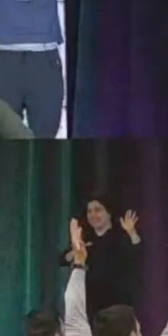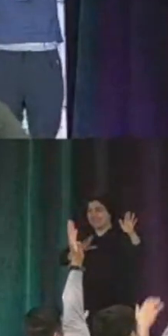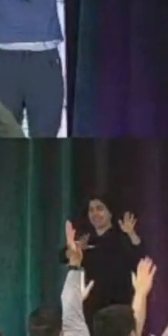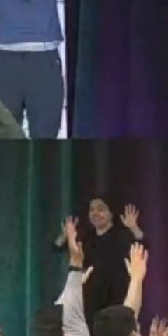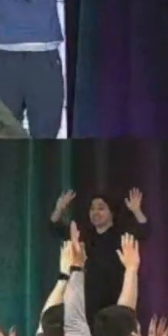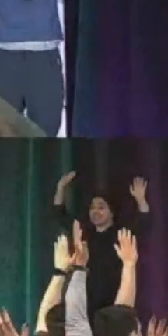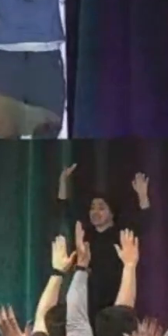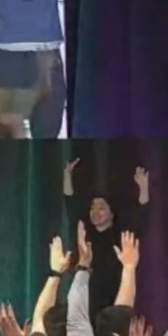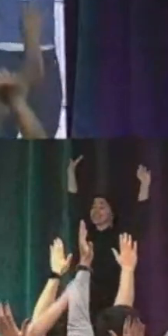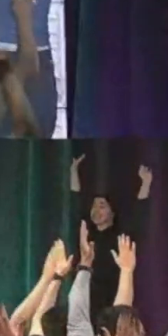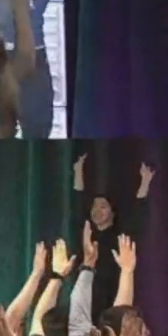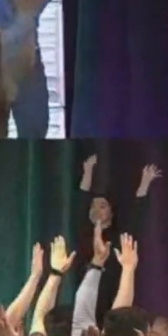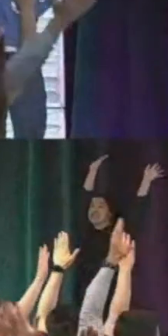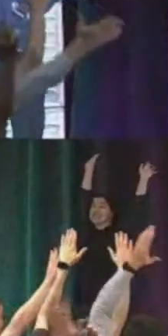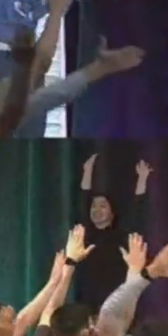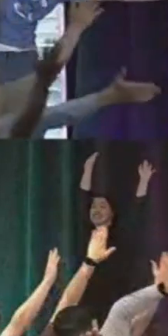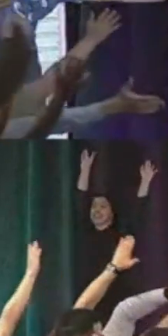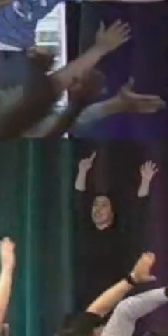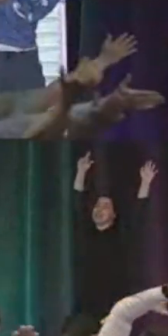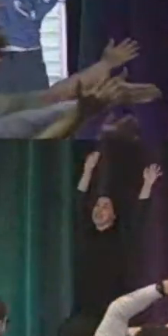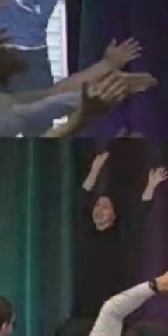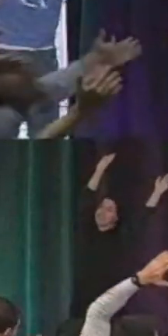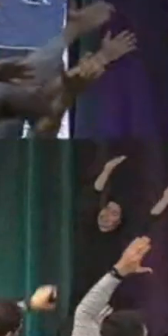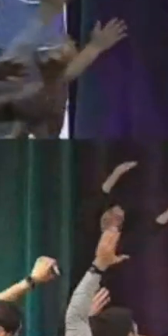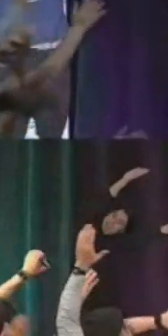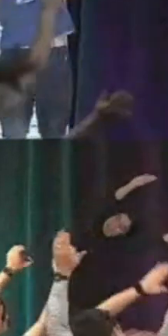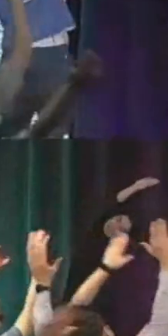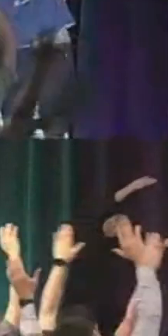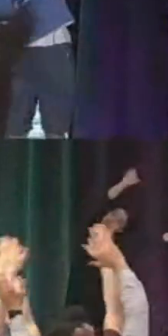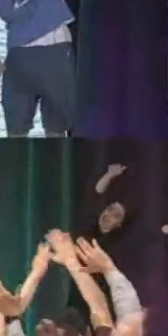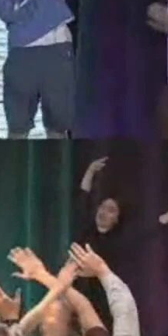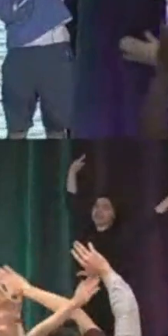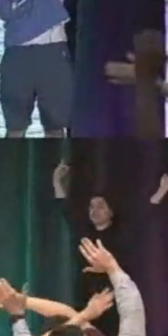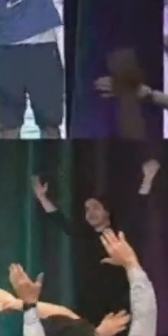your head as high as you can, and over to one side, and over to the other.